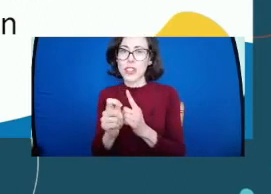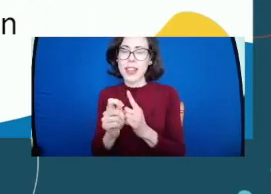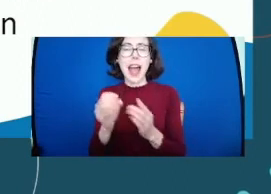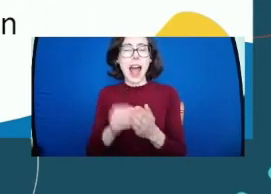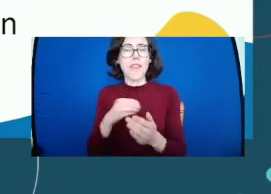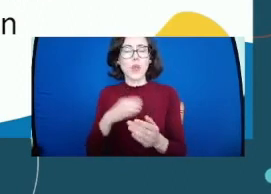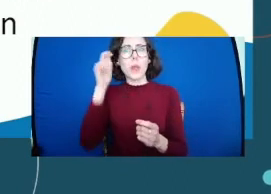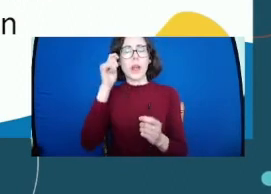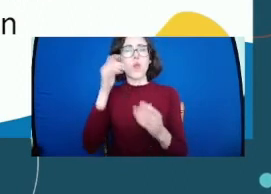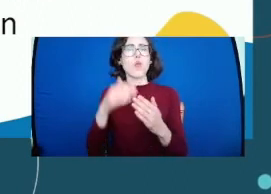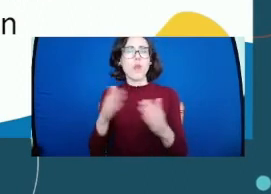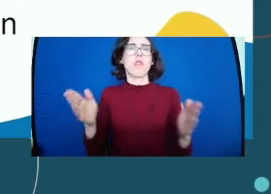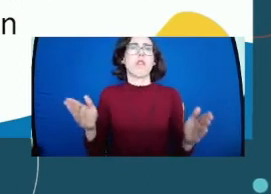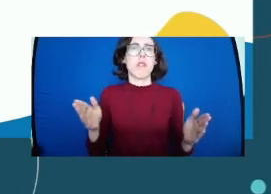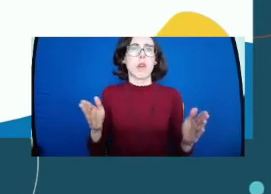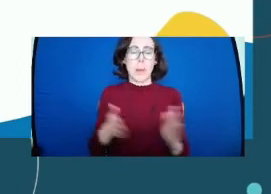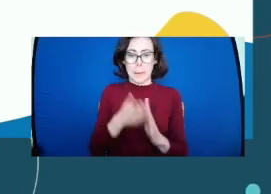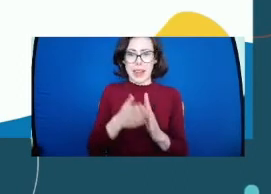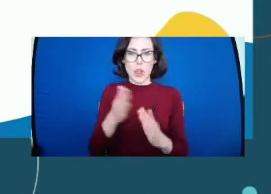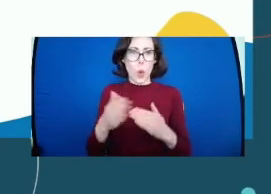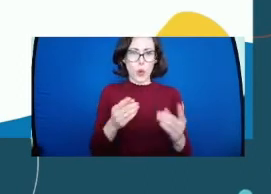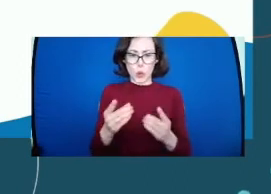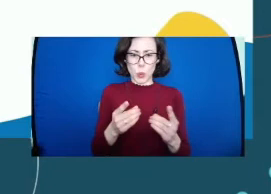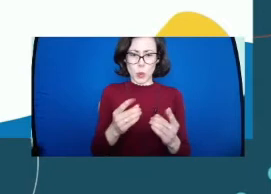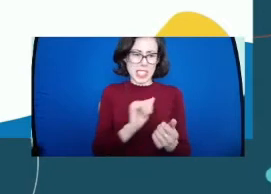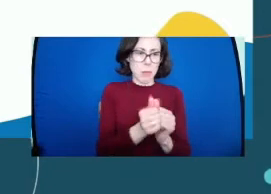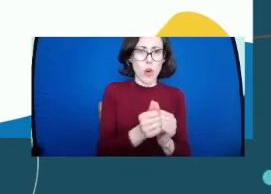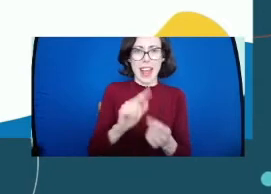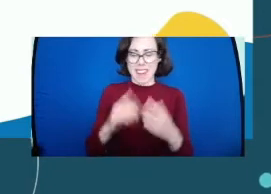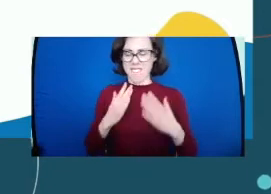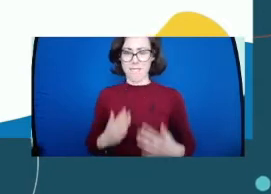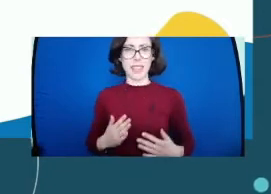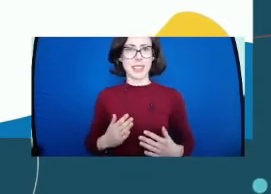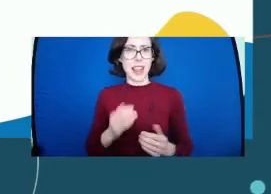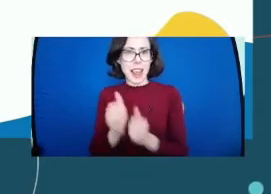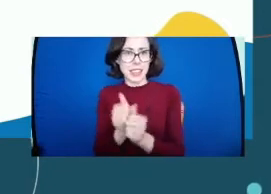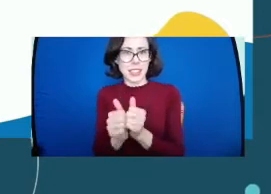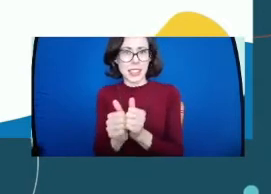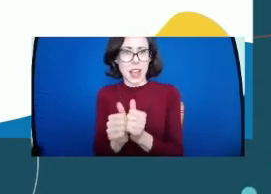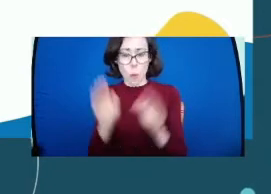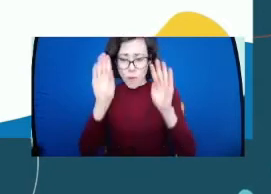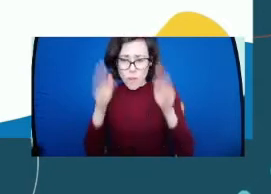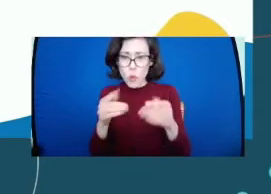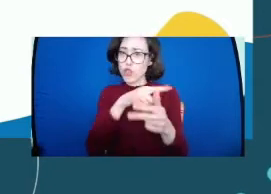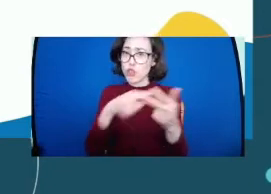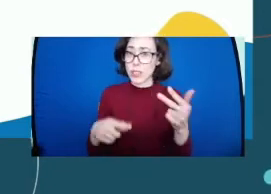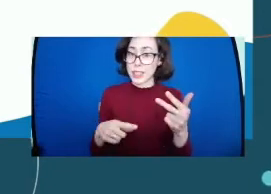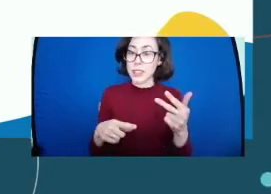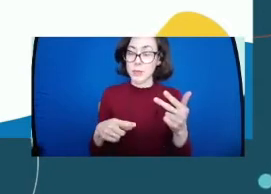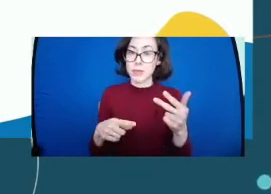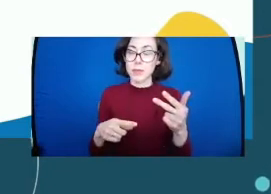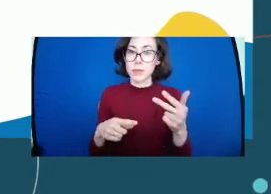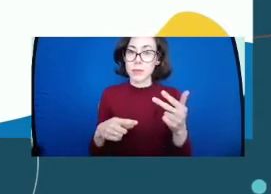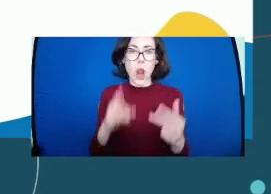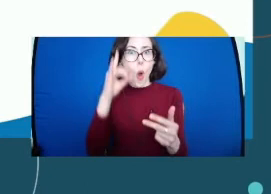do so well in the area of physical activity and sport. My focus is to really get into 3 areas that I hope